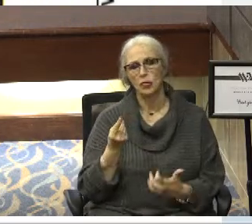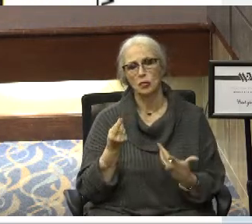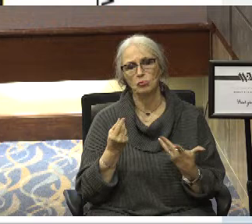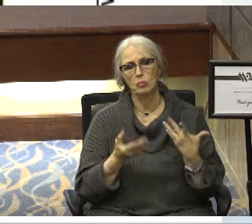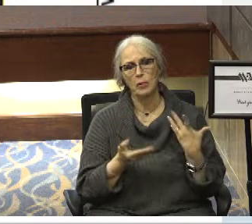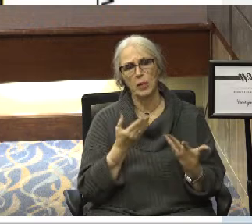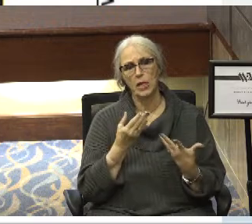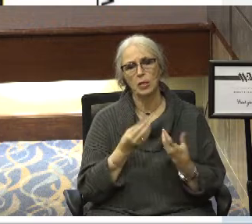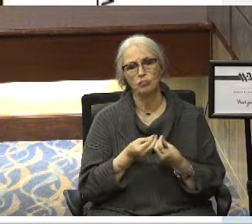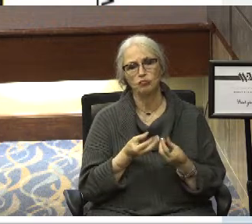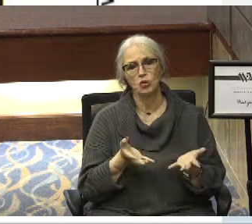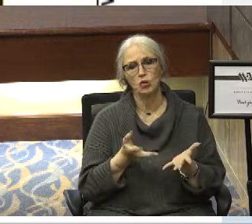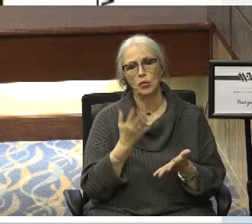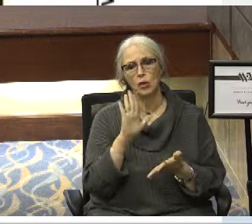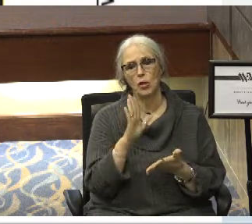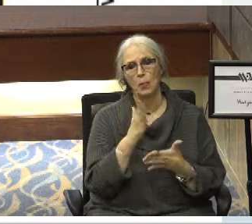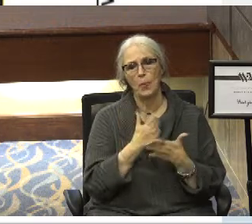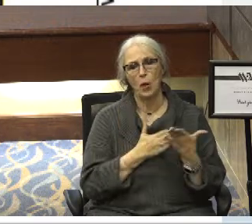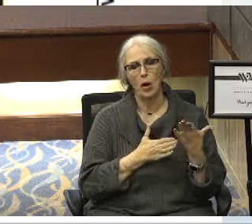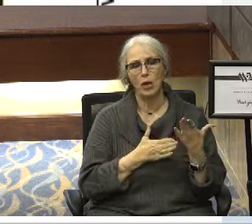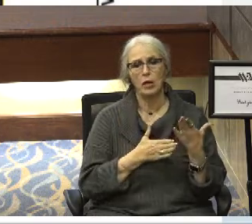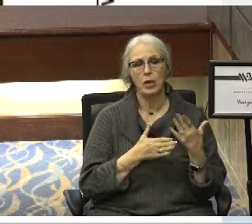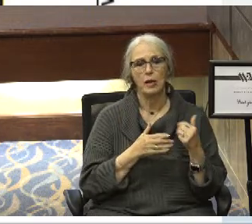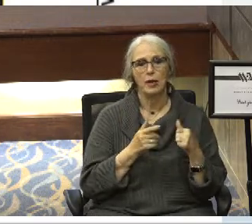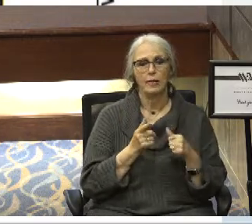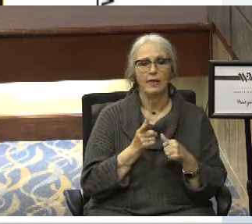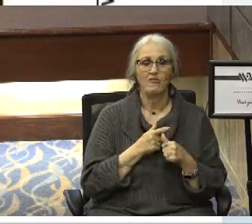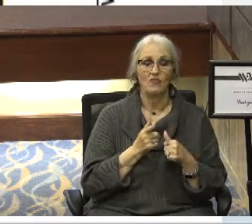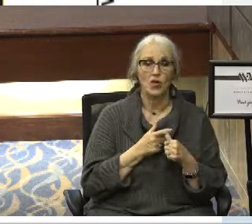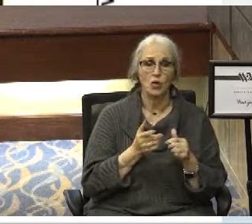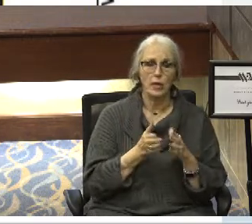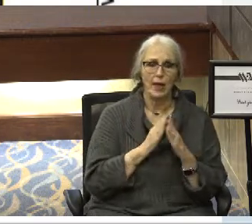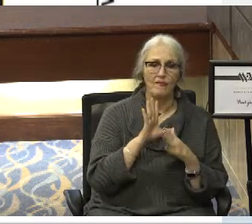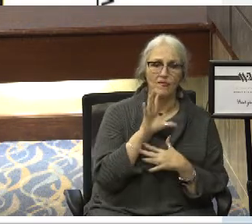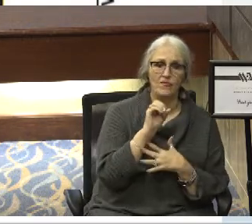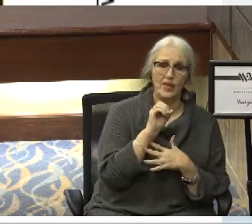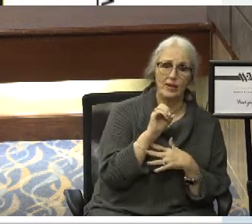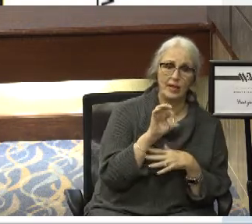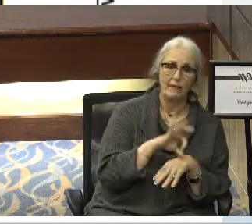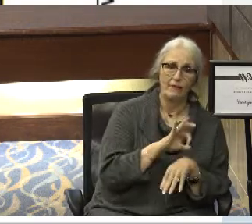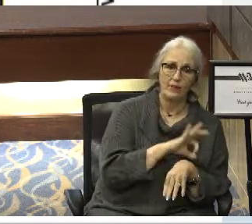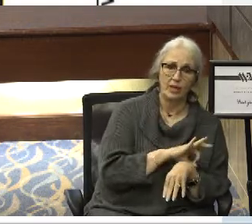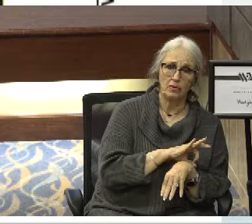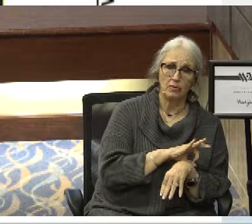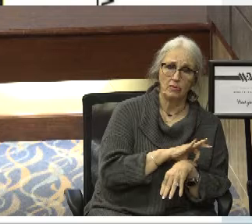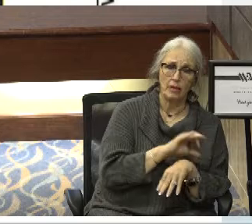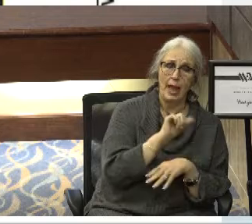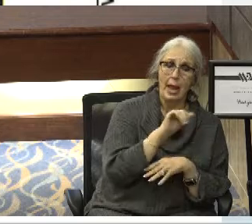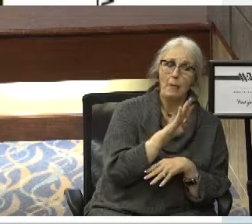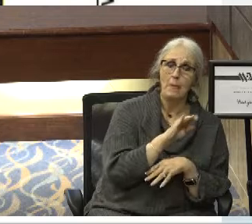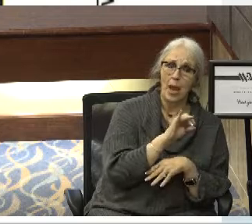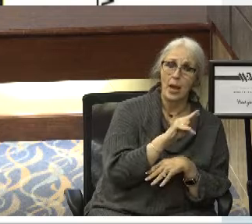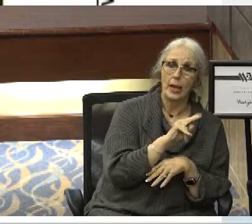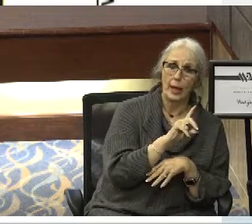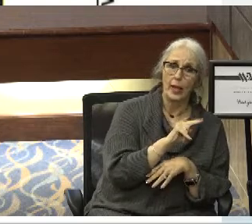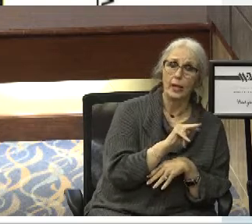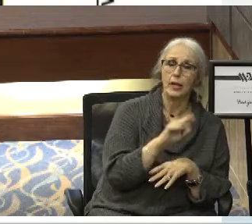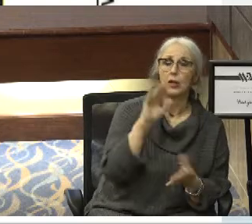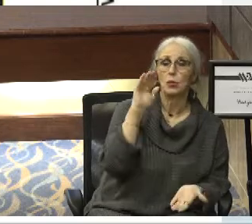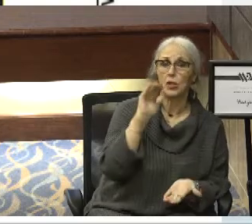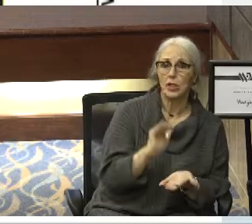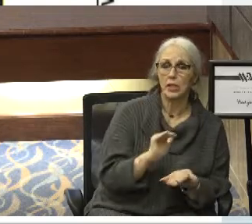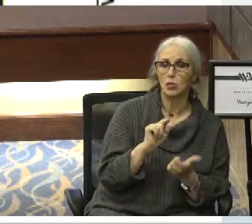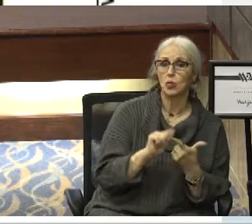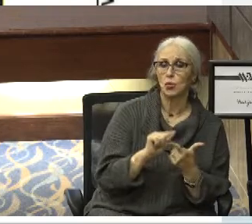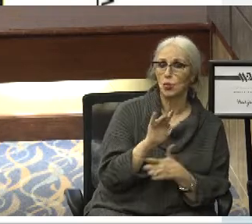abandon their portion of it. They had originally requested 50 feet of that right-of-way abandoned and reduced it down to